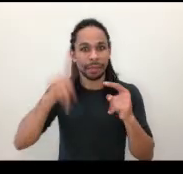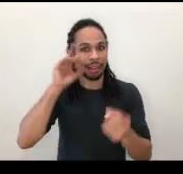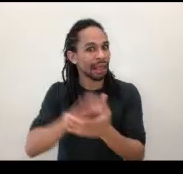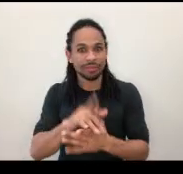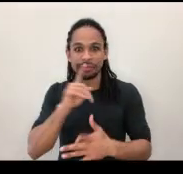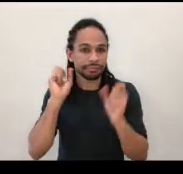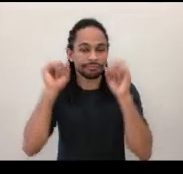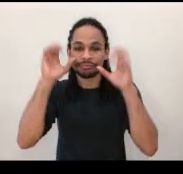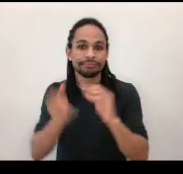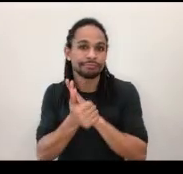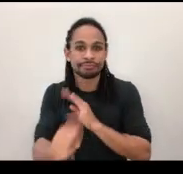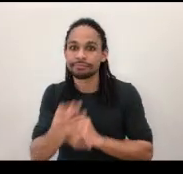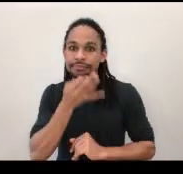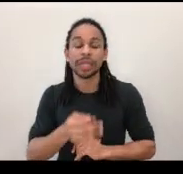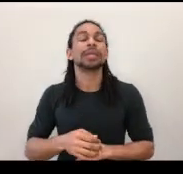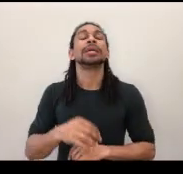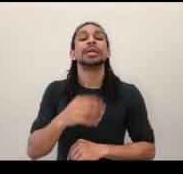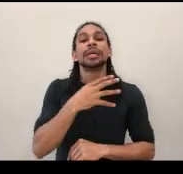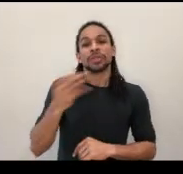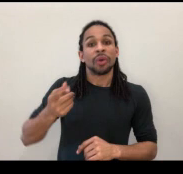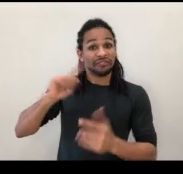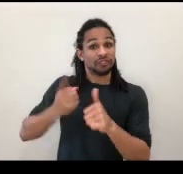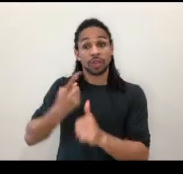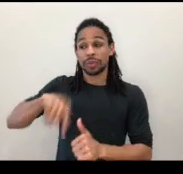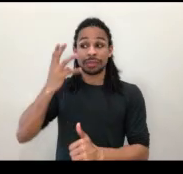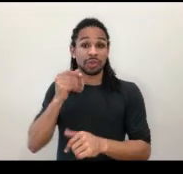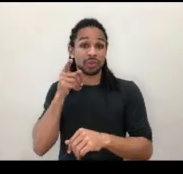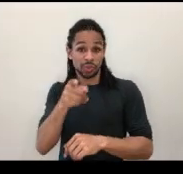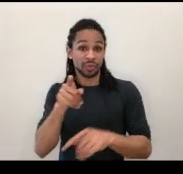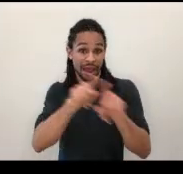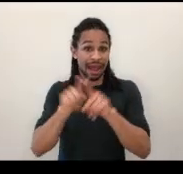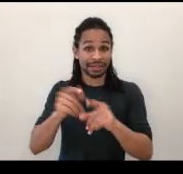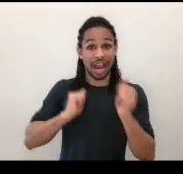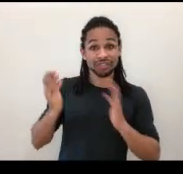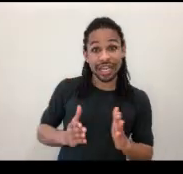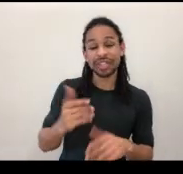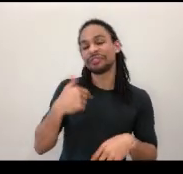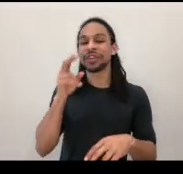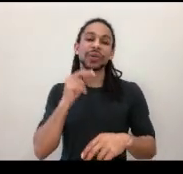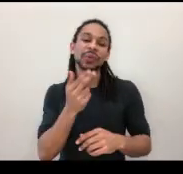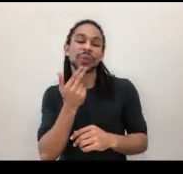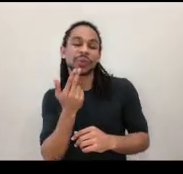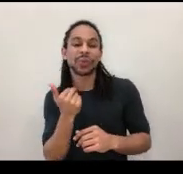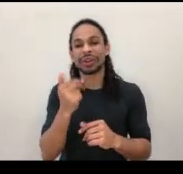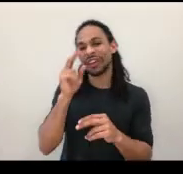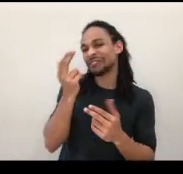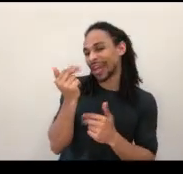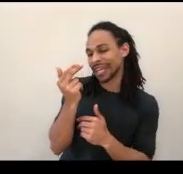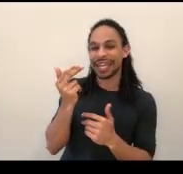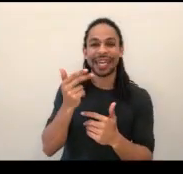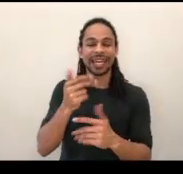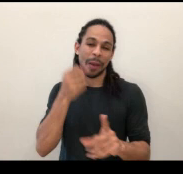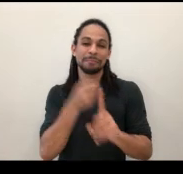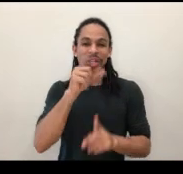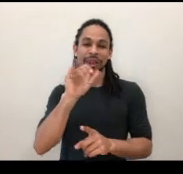think, you know, at first we're kind of experiencing you as an actress and have these really cute, great, funny punchlines.